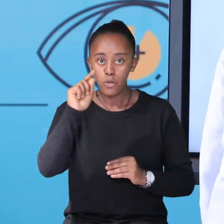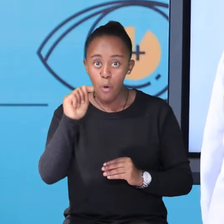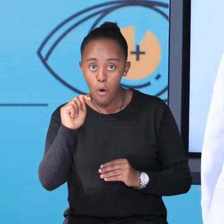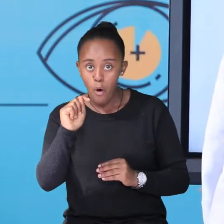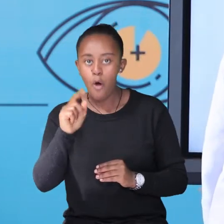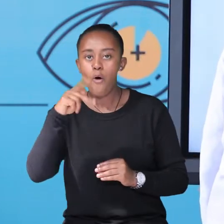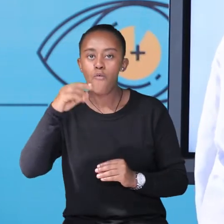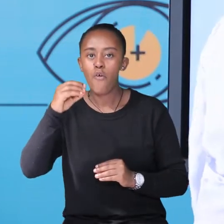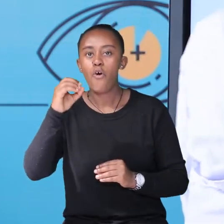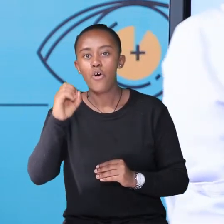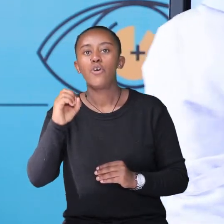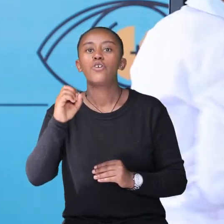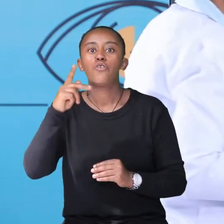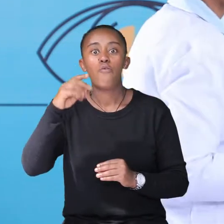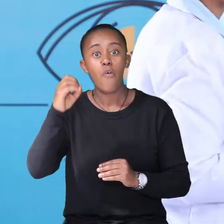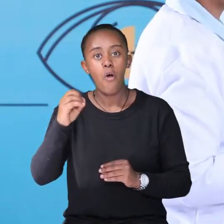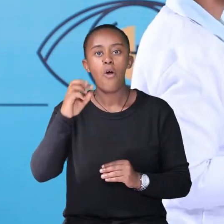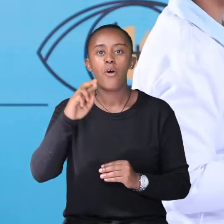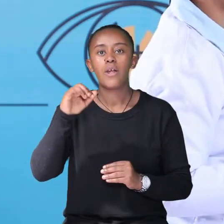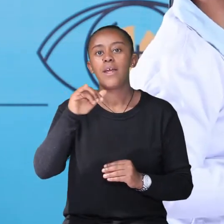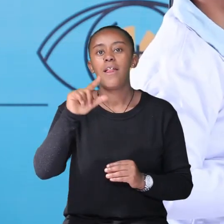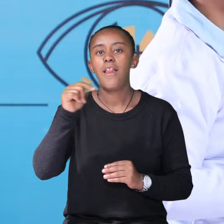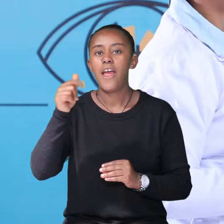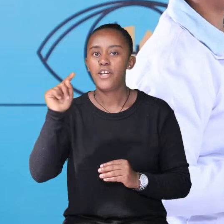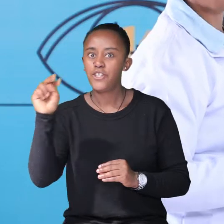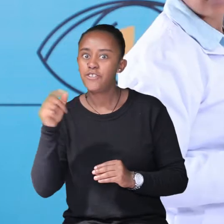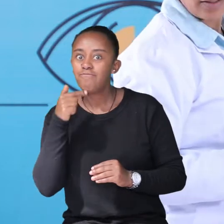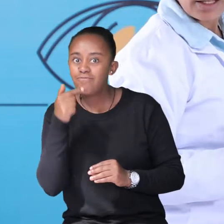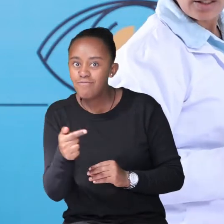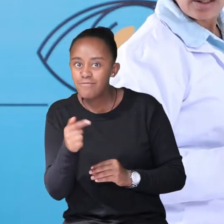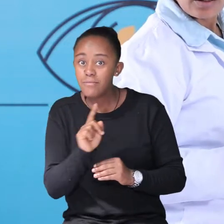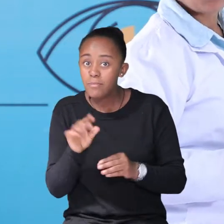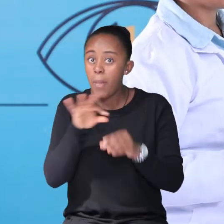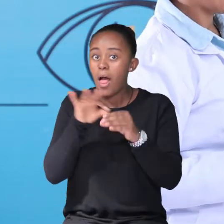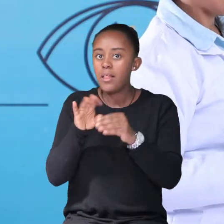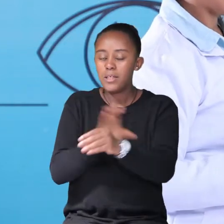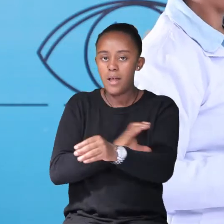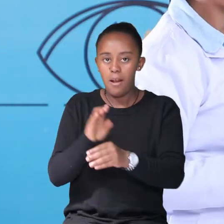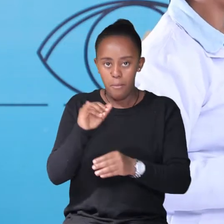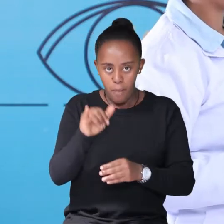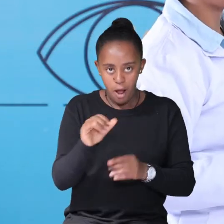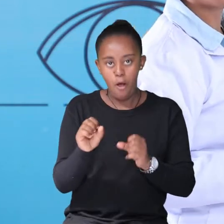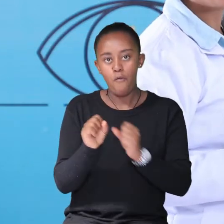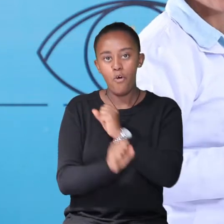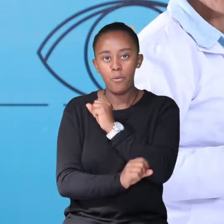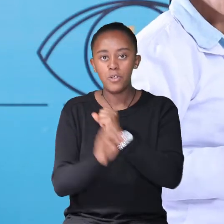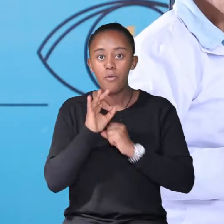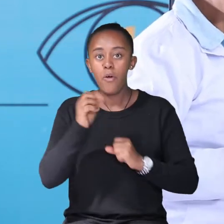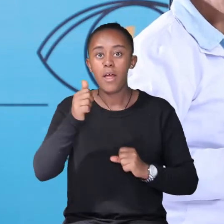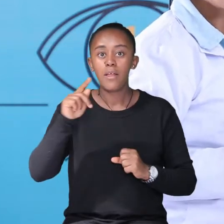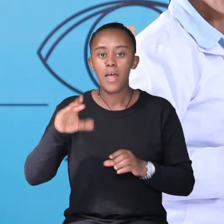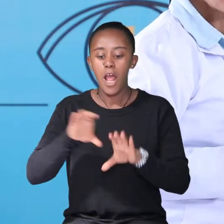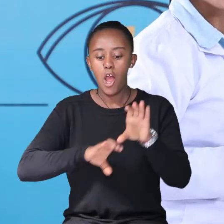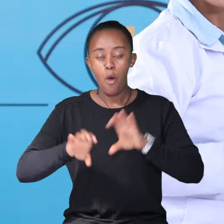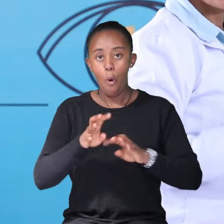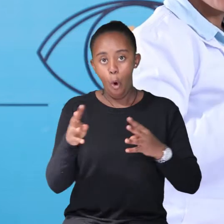photophosphorylation. This process occurs in plant cell by formation of ATP by